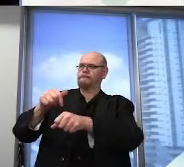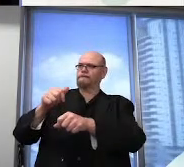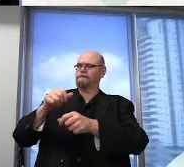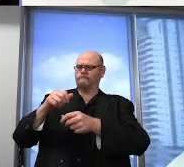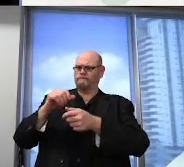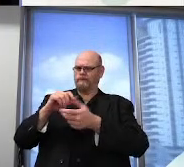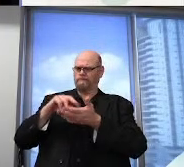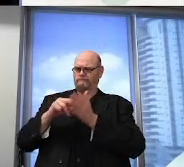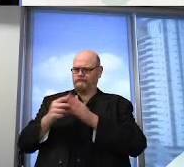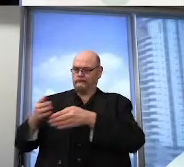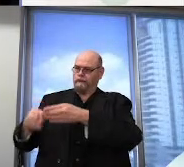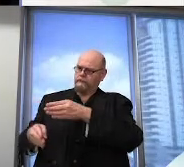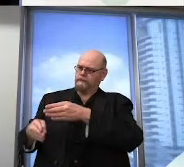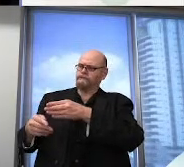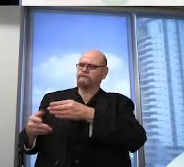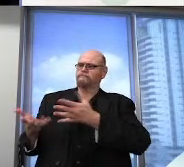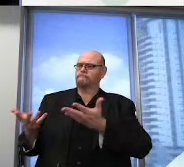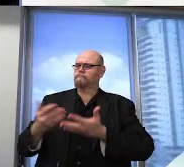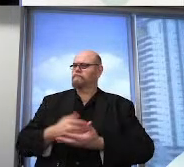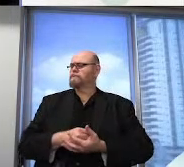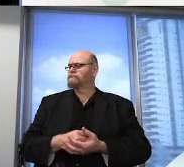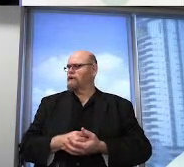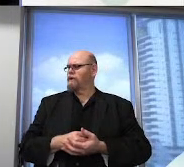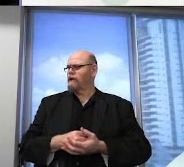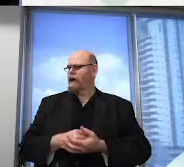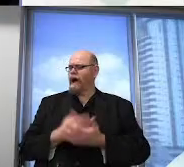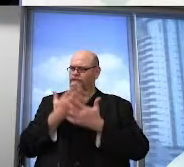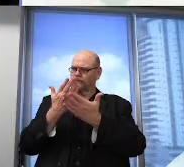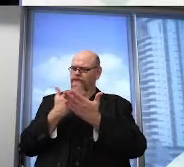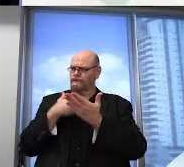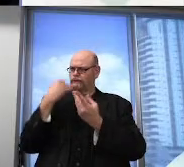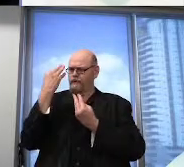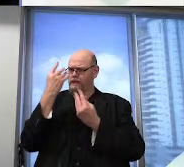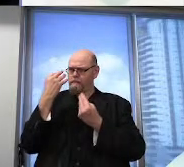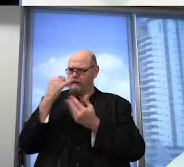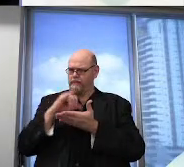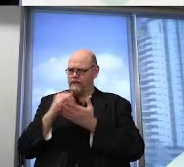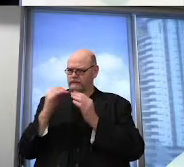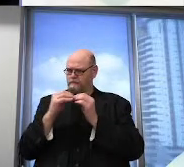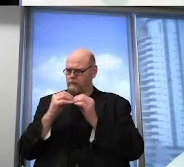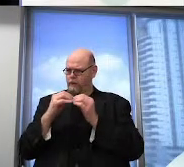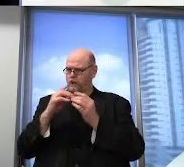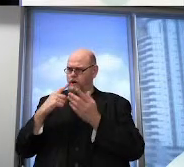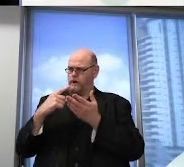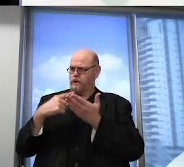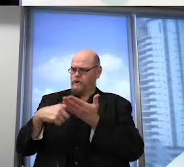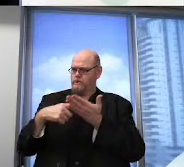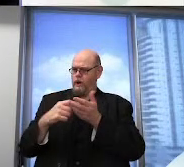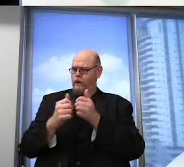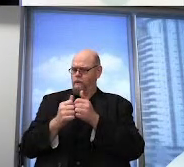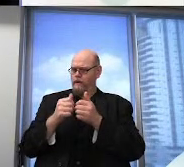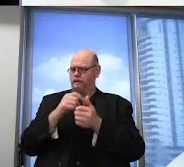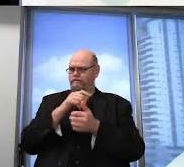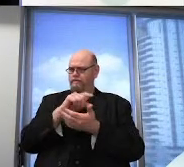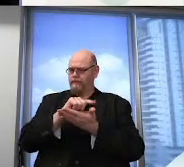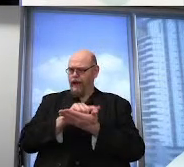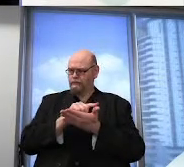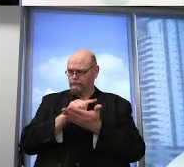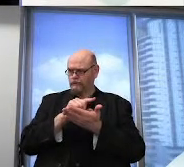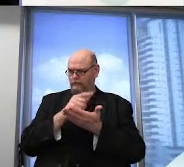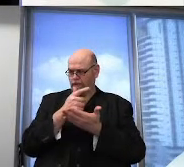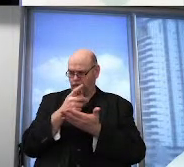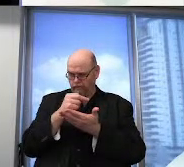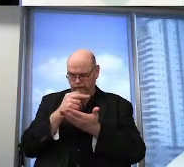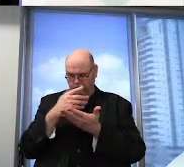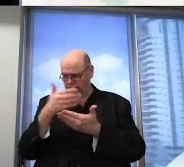the definition of completion is. So can I suggest you think some more about that and talk to your council, and maybe in the next 4 days,